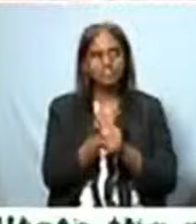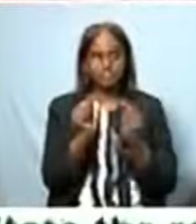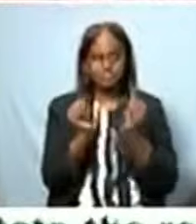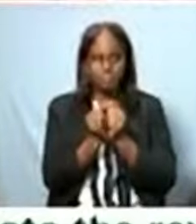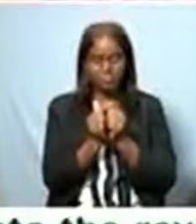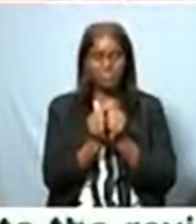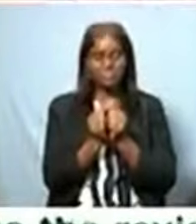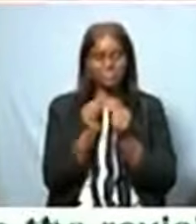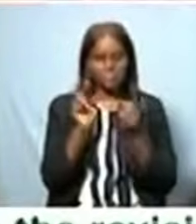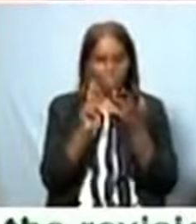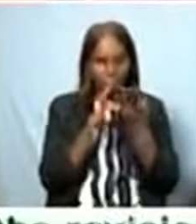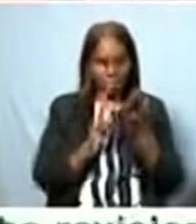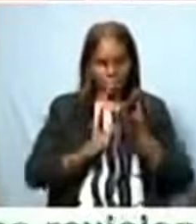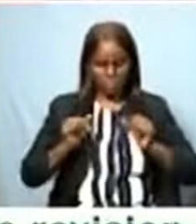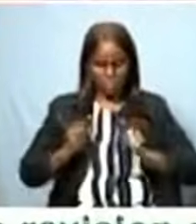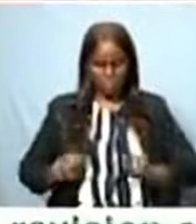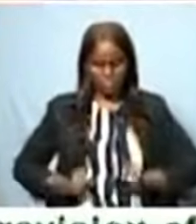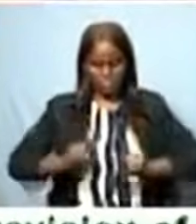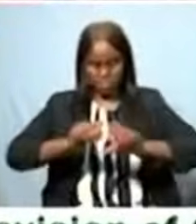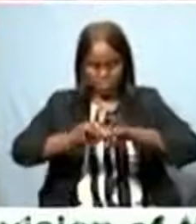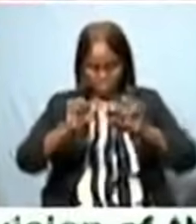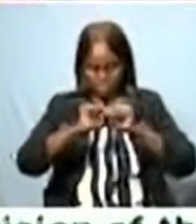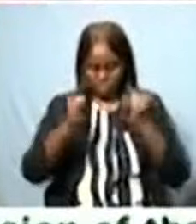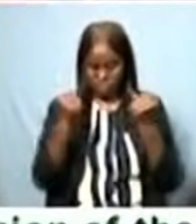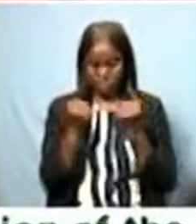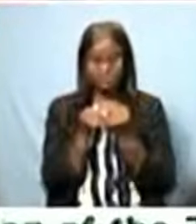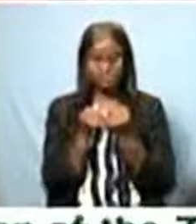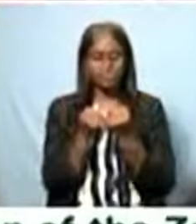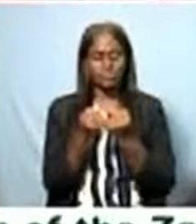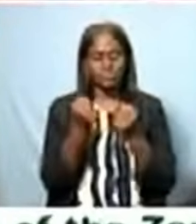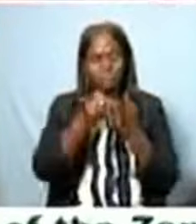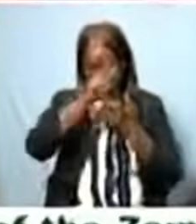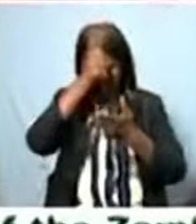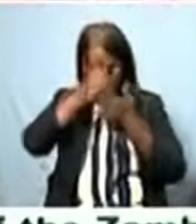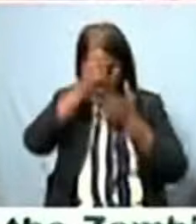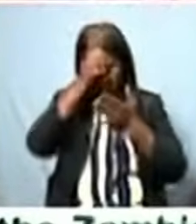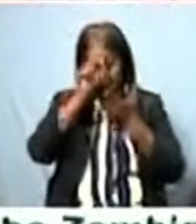regardless of status in society. The student